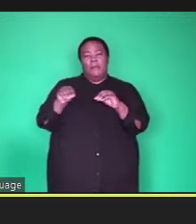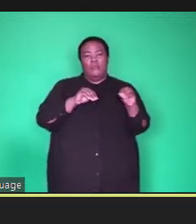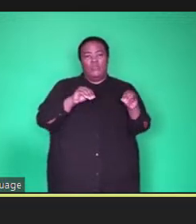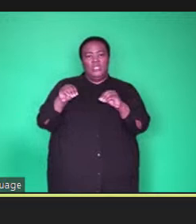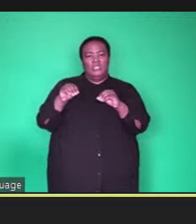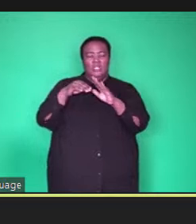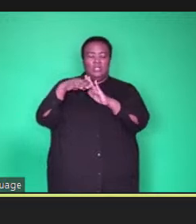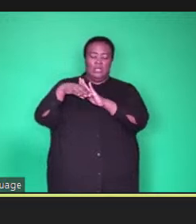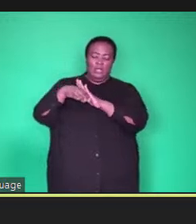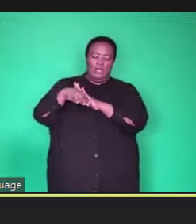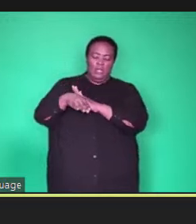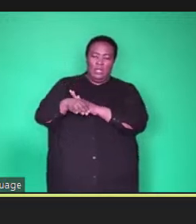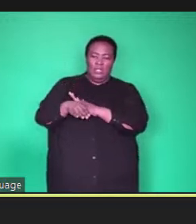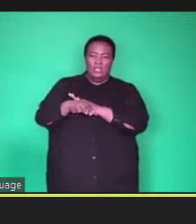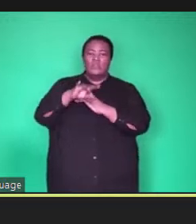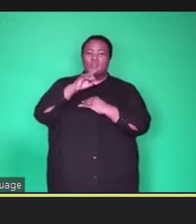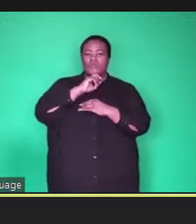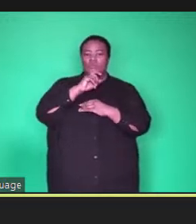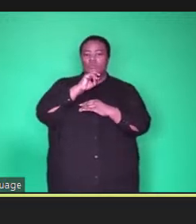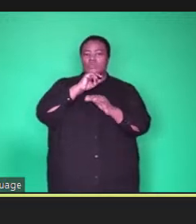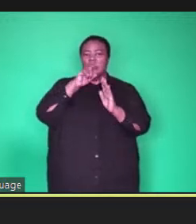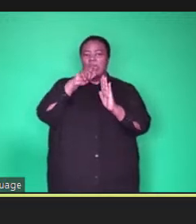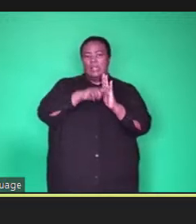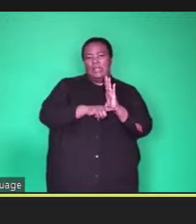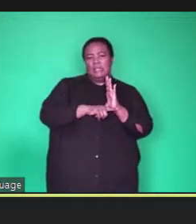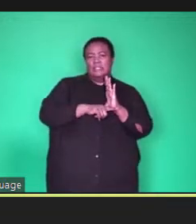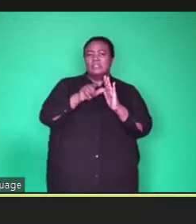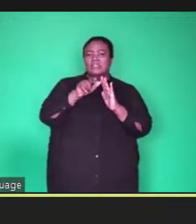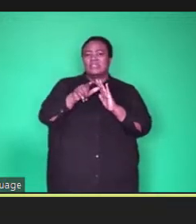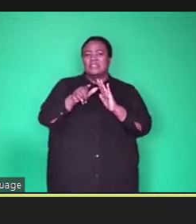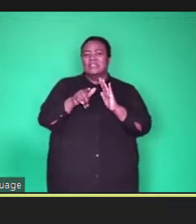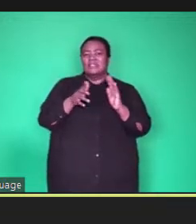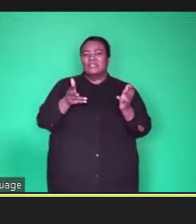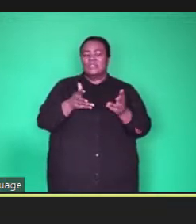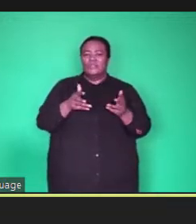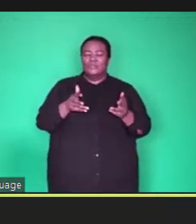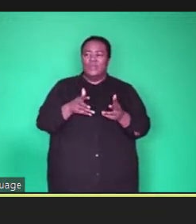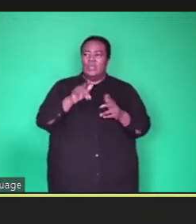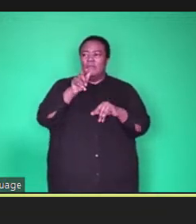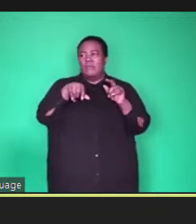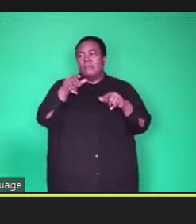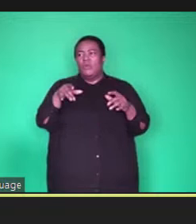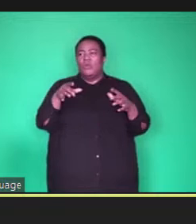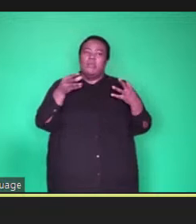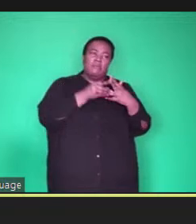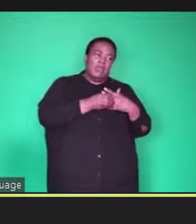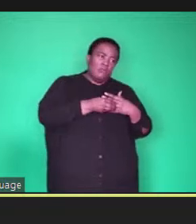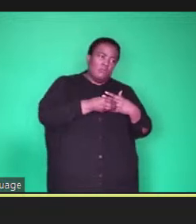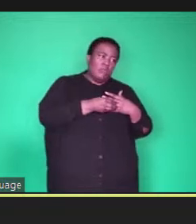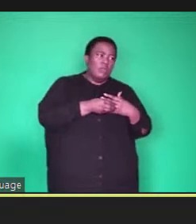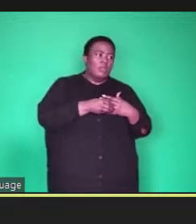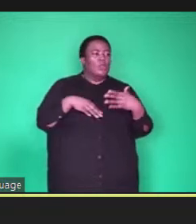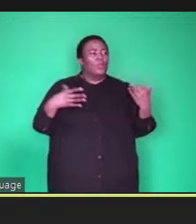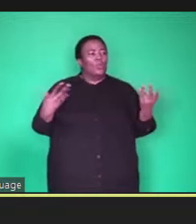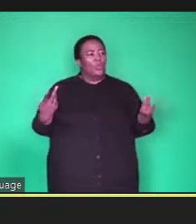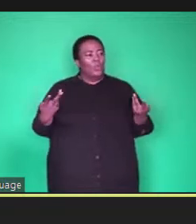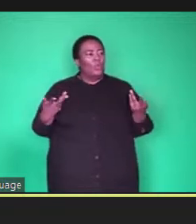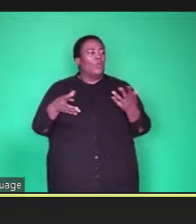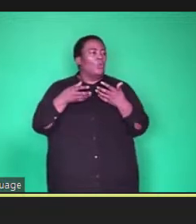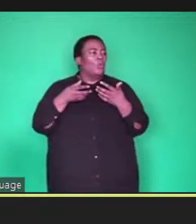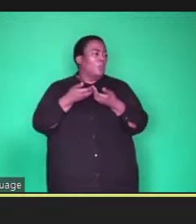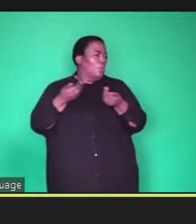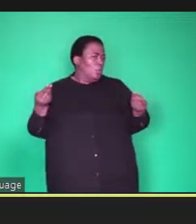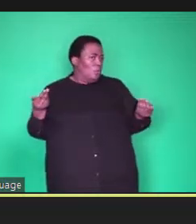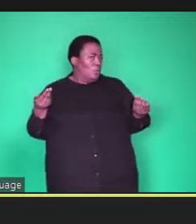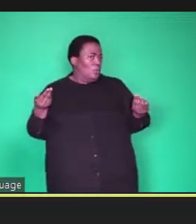using less. This is the kind of migration where people are getting married, moving together, or moving apart. The